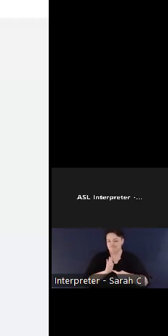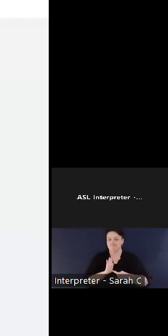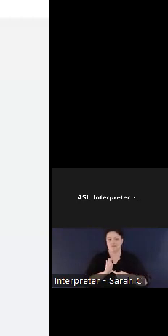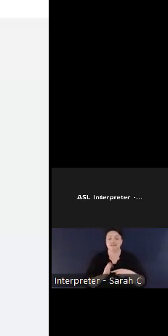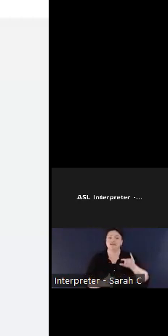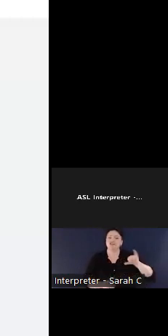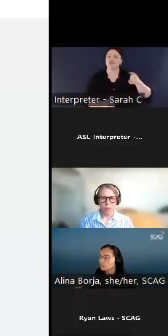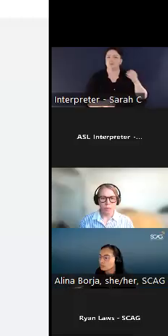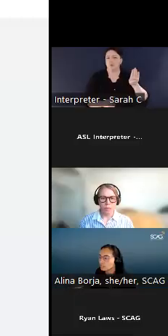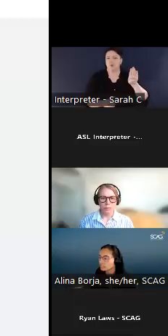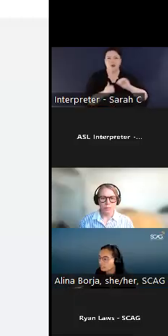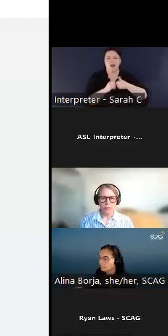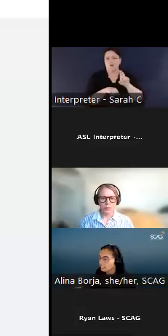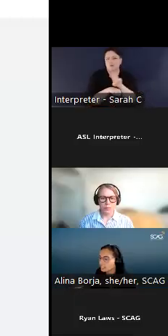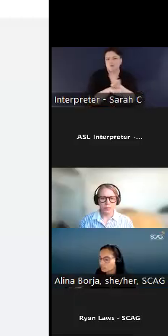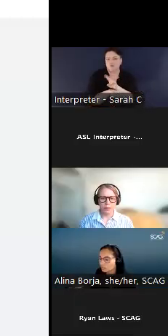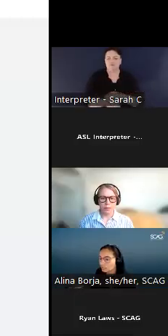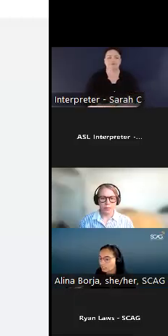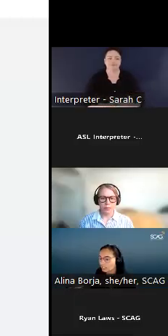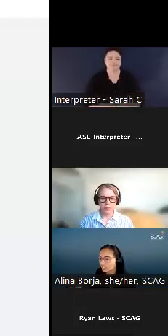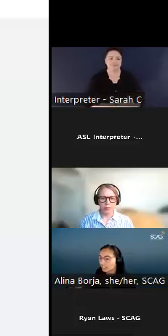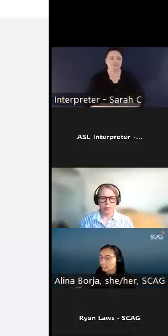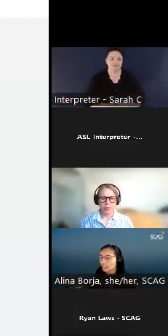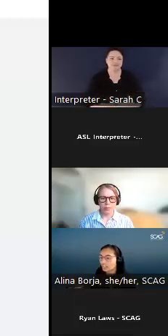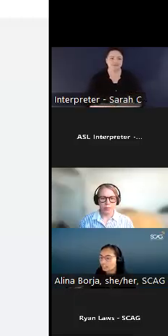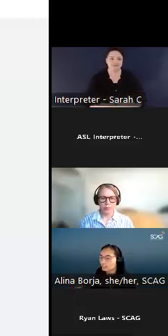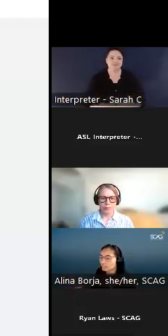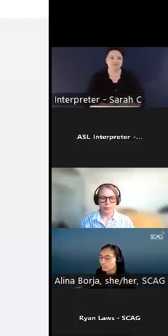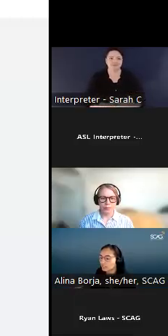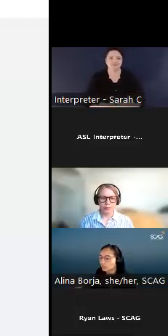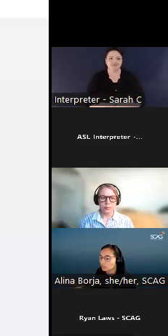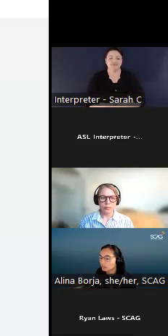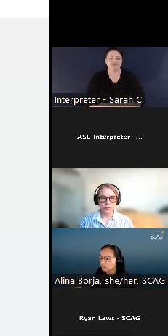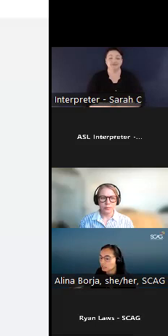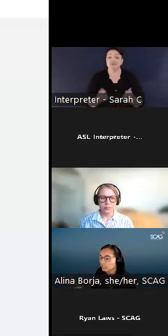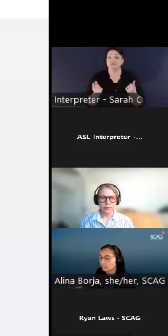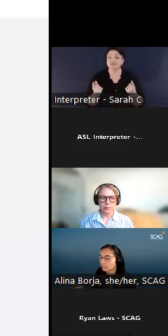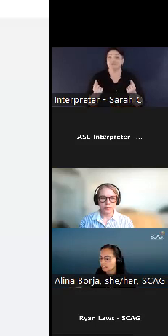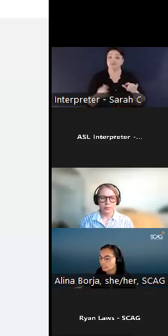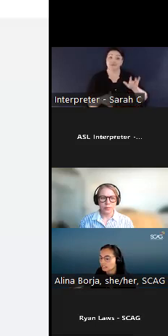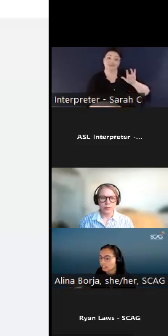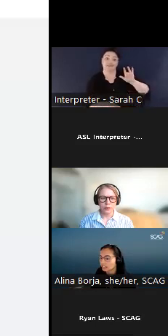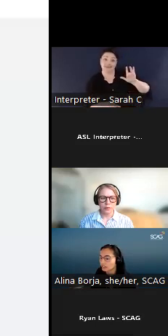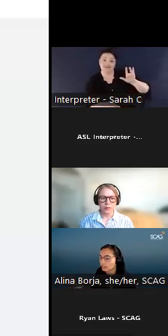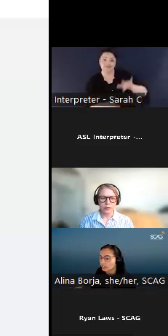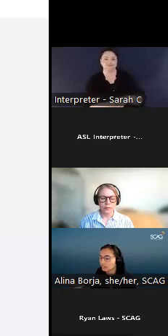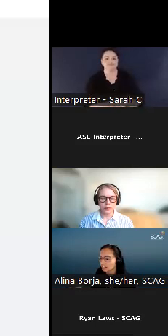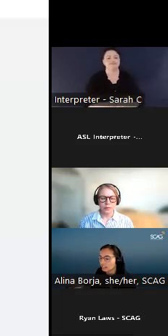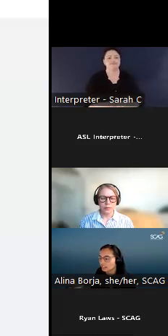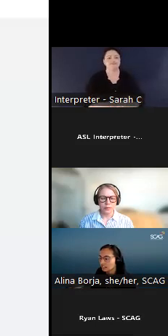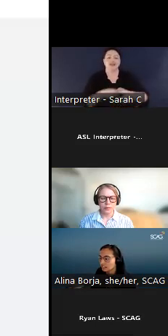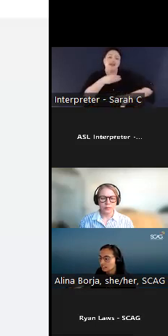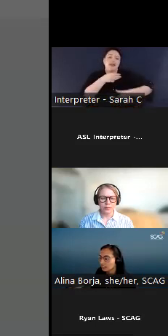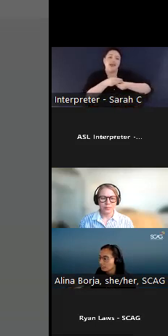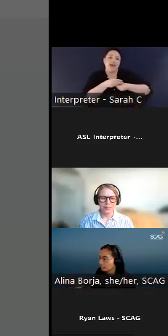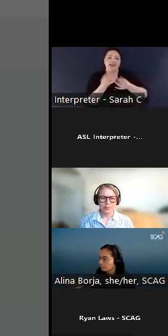familiar. So you can click into it and add a sticky note by pressing this icon on the